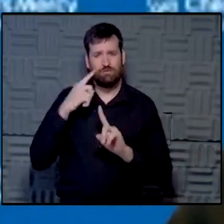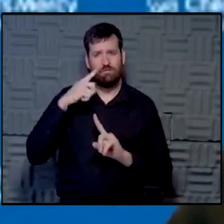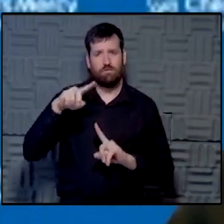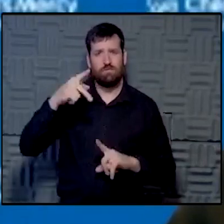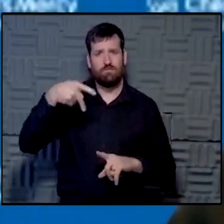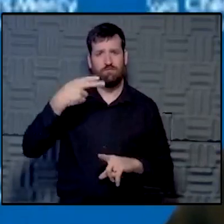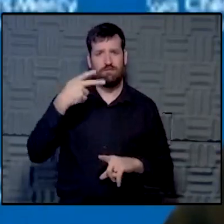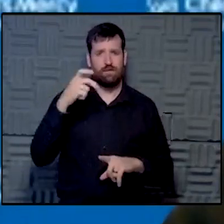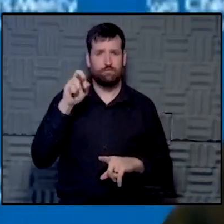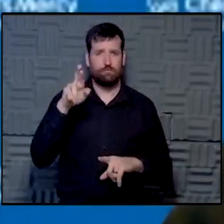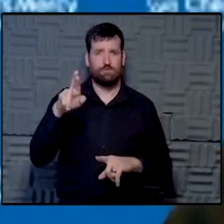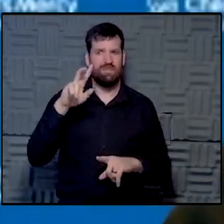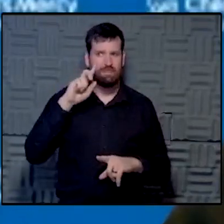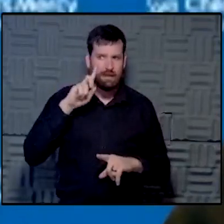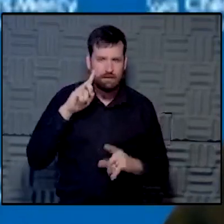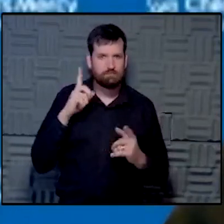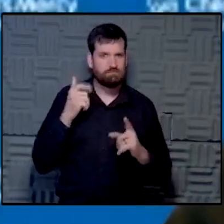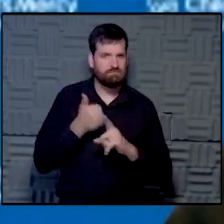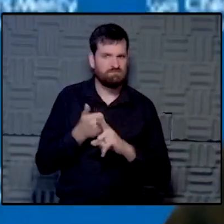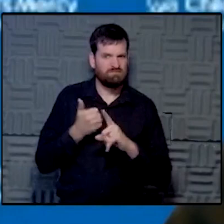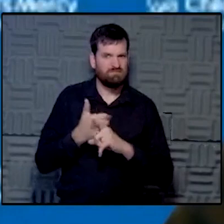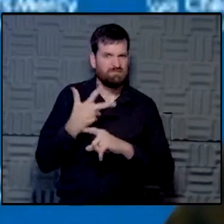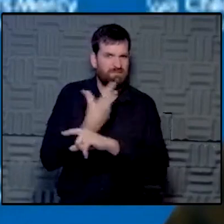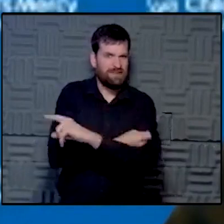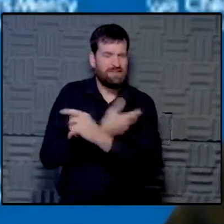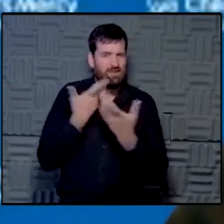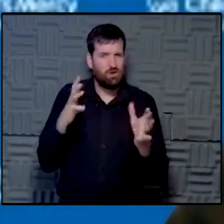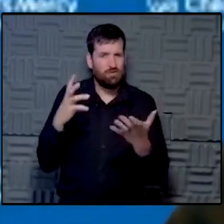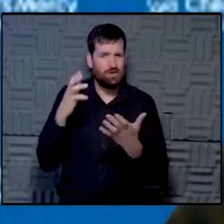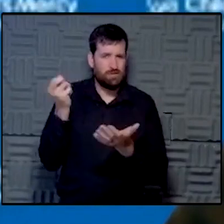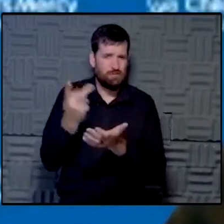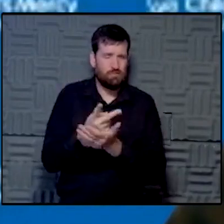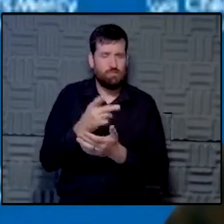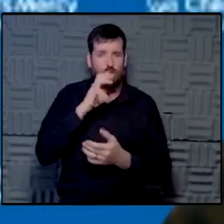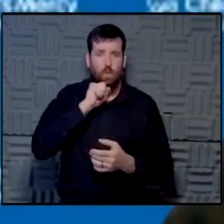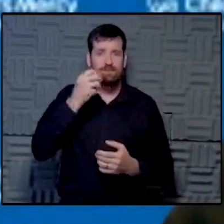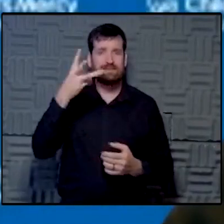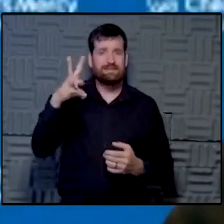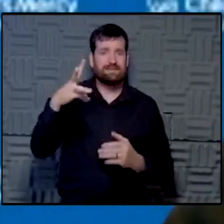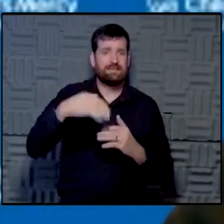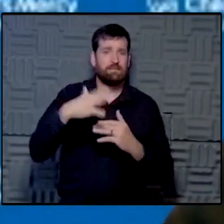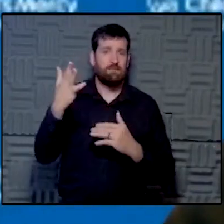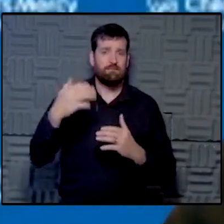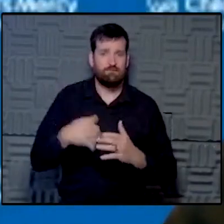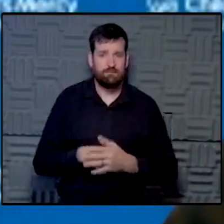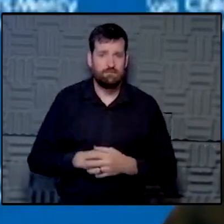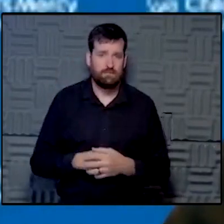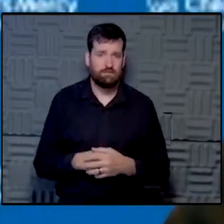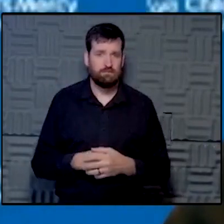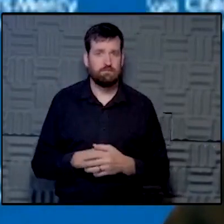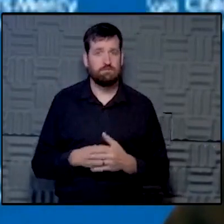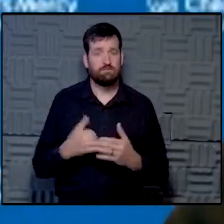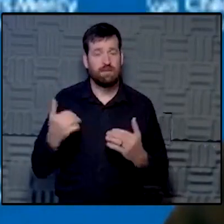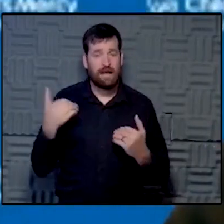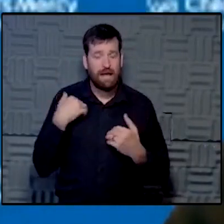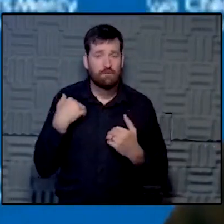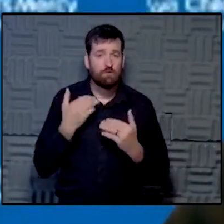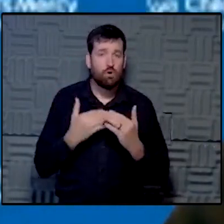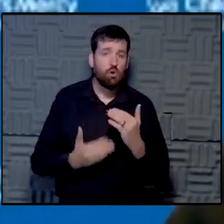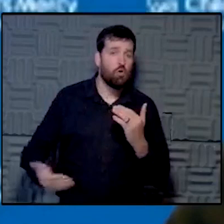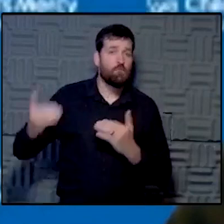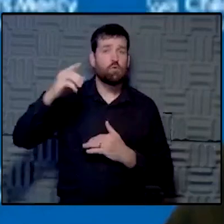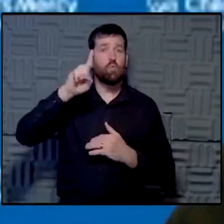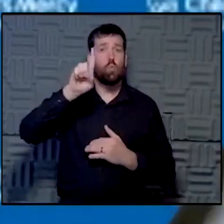if you think about it, this vaccine has already been approved for children 16 and above. We have over 1 billion doses